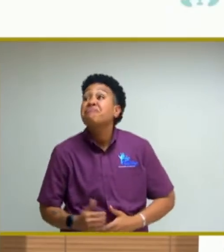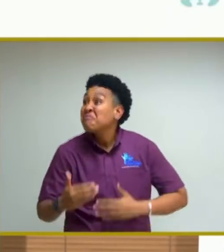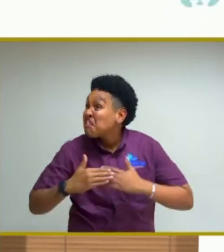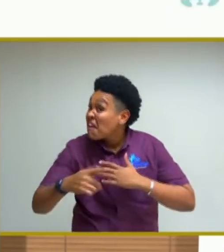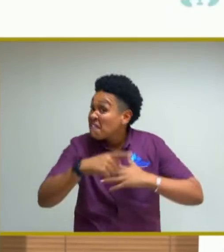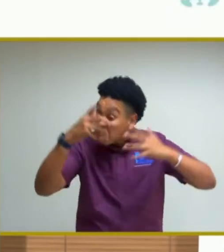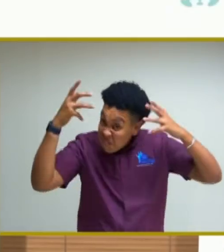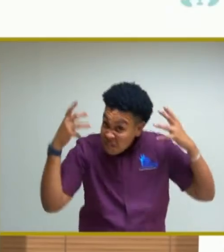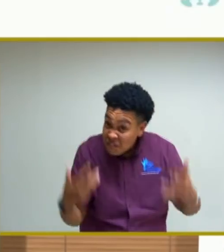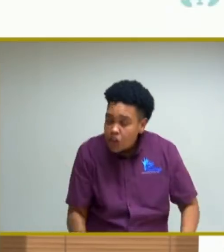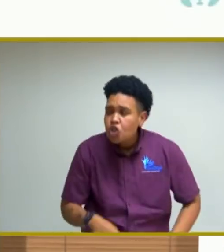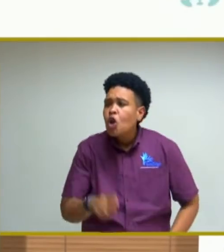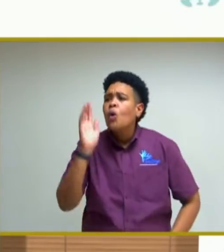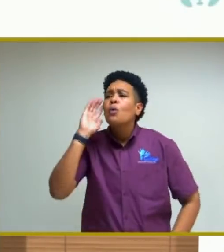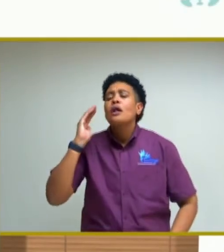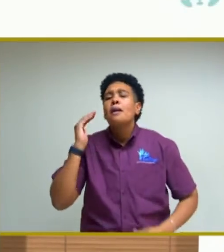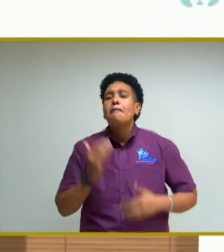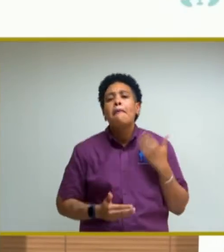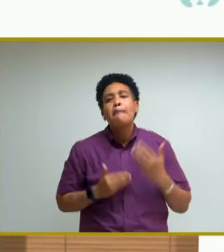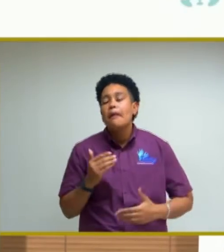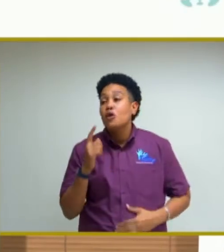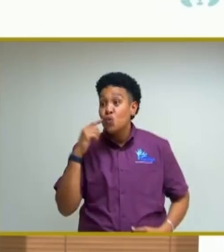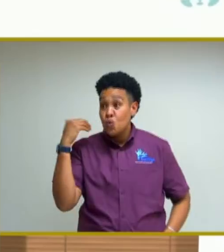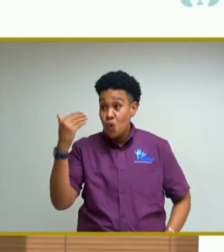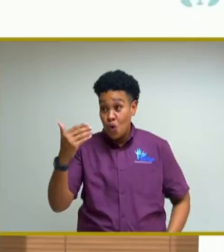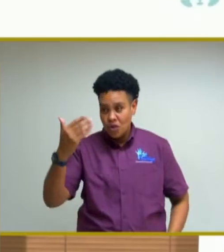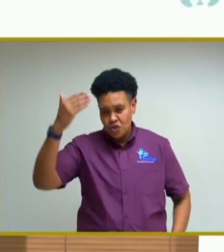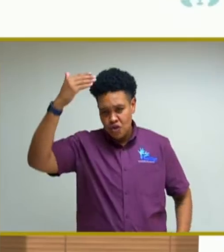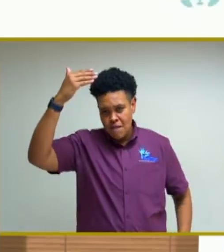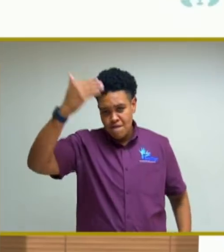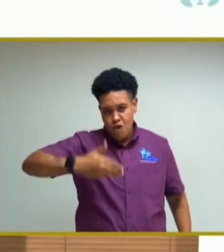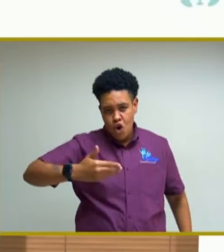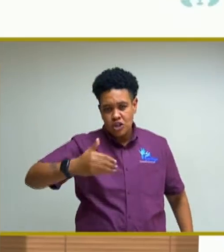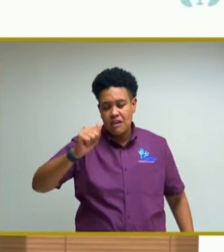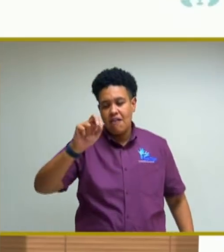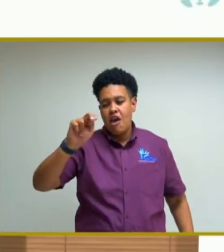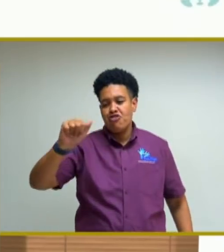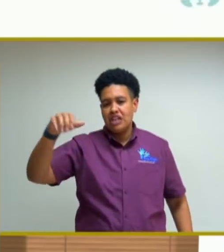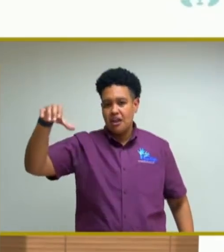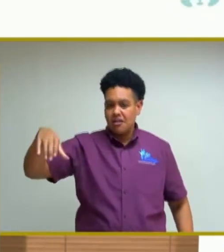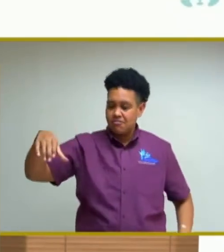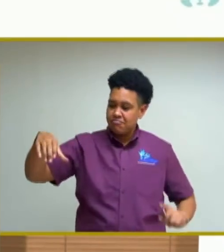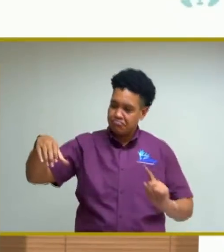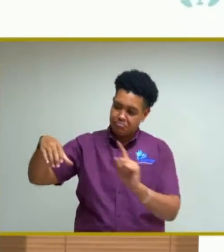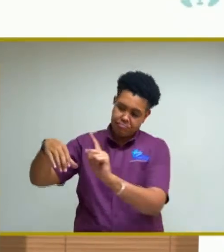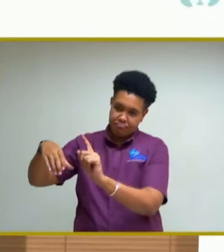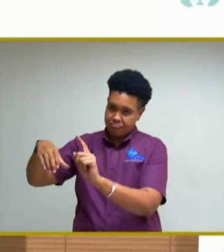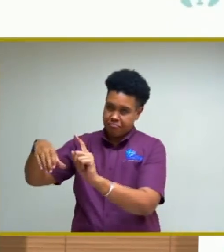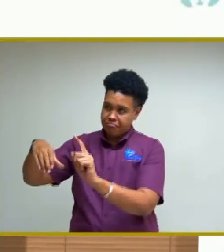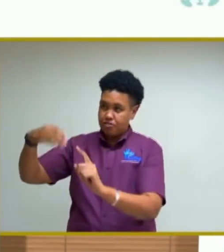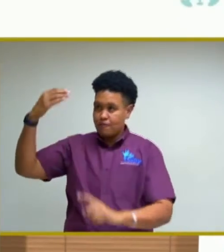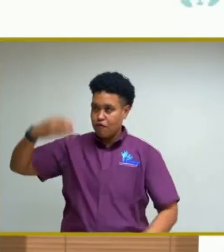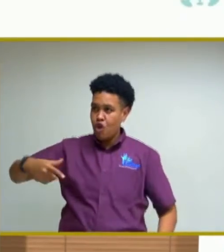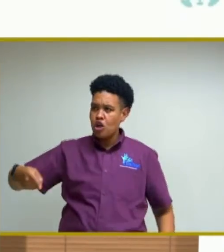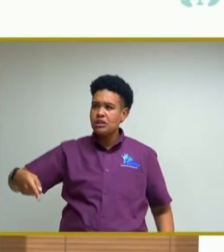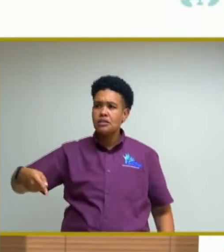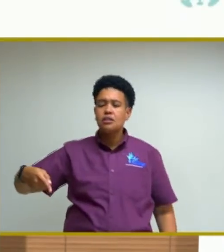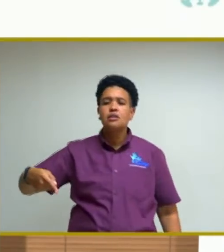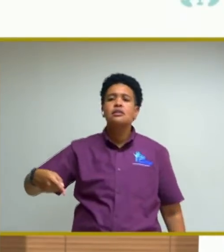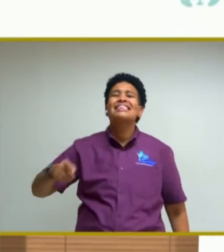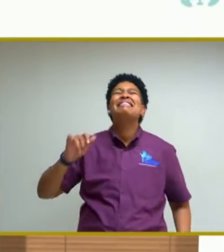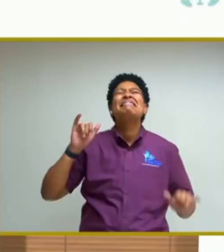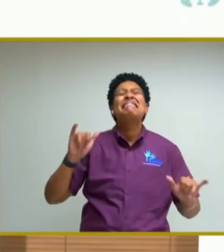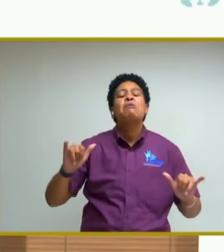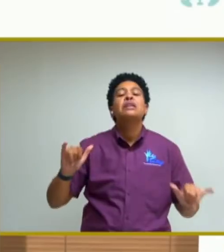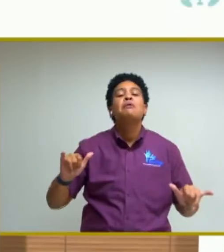After that has been done, they will proceed to the front of the arena, next, to the